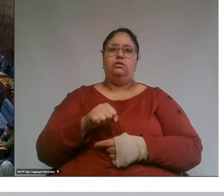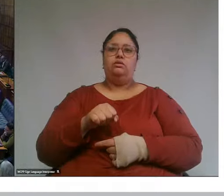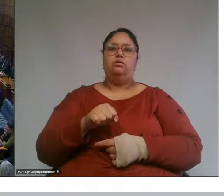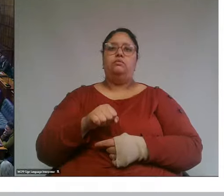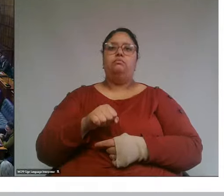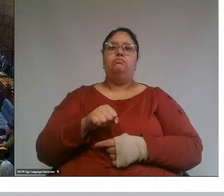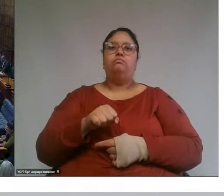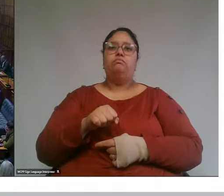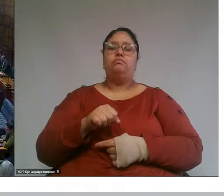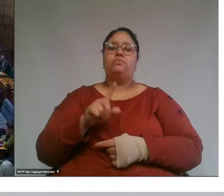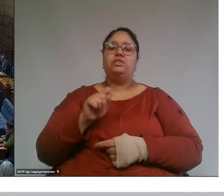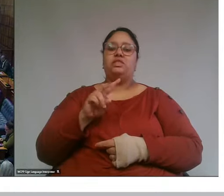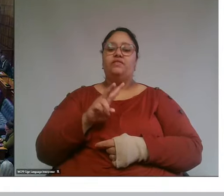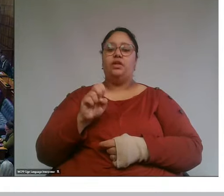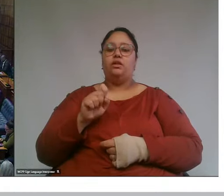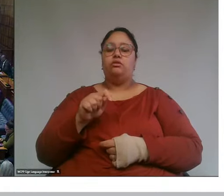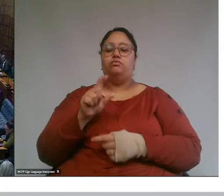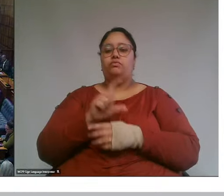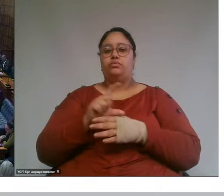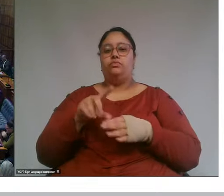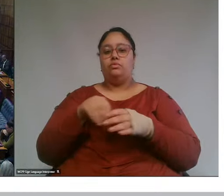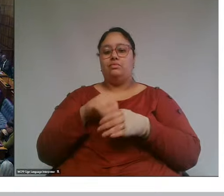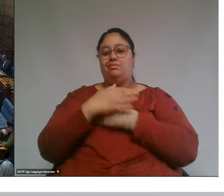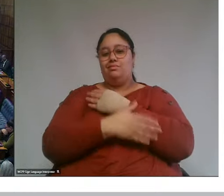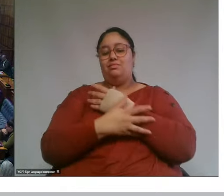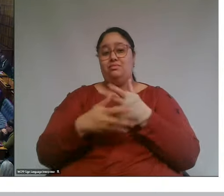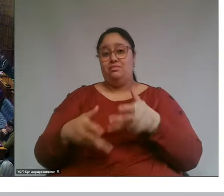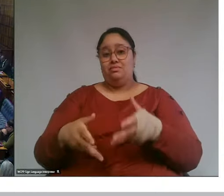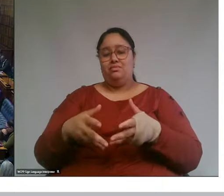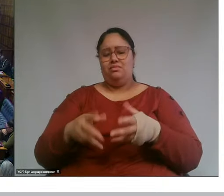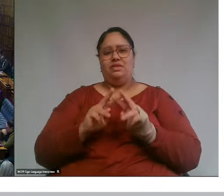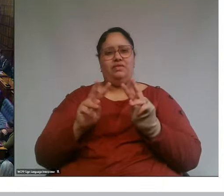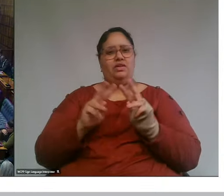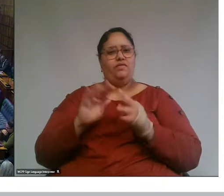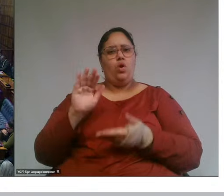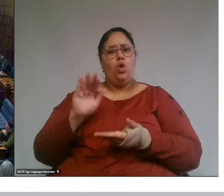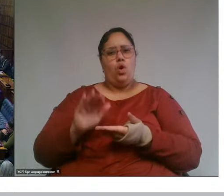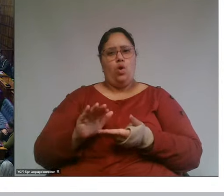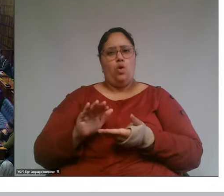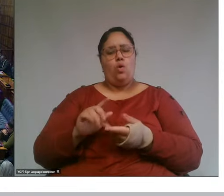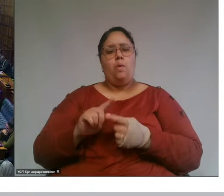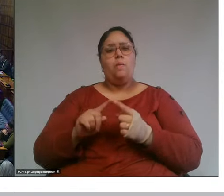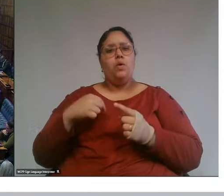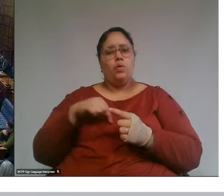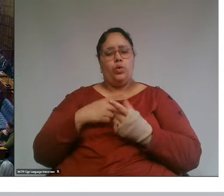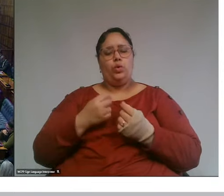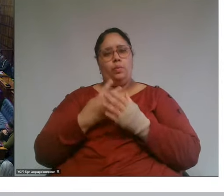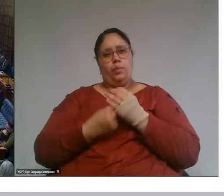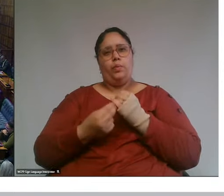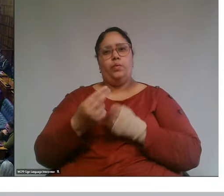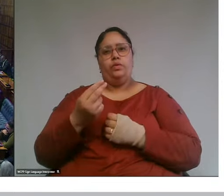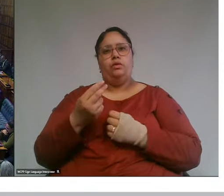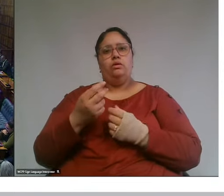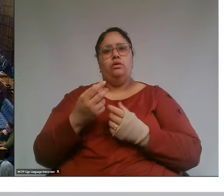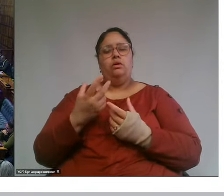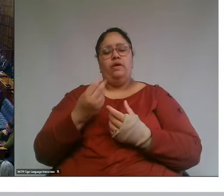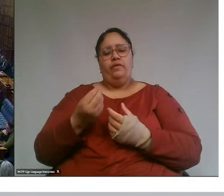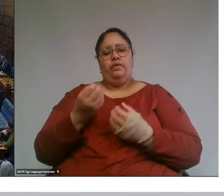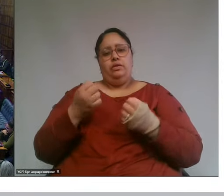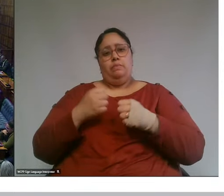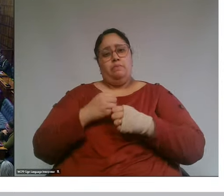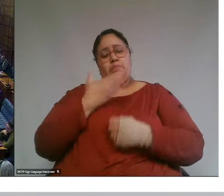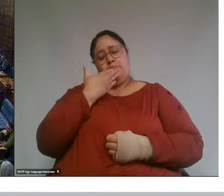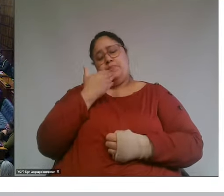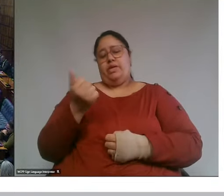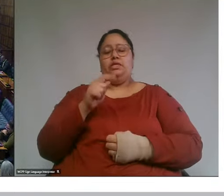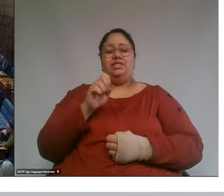T colleges in this country may be very very low but we do boast some of the best T